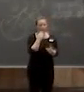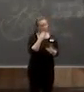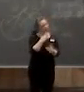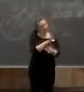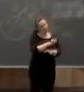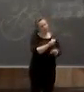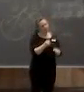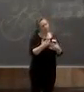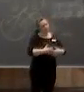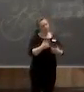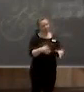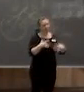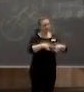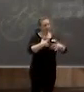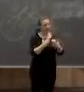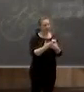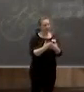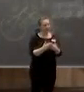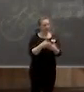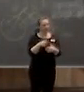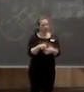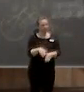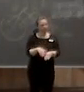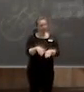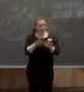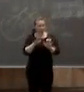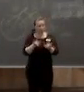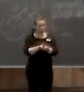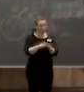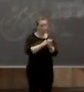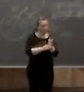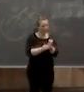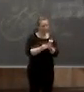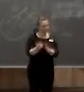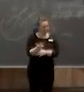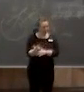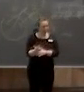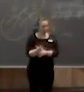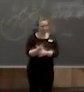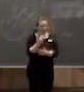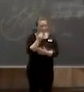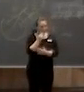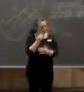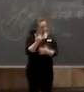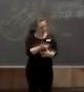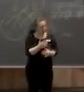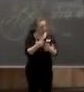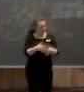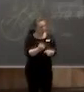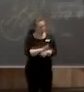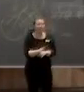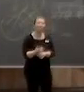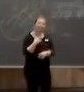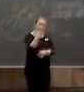companies adapt to respects and results compared to just results? I think it's a cultural